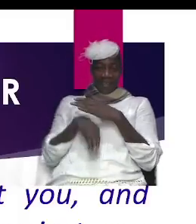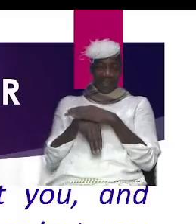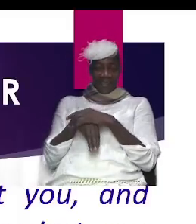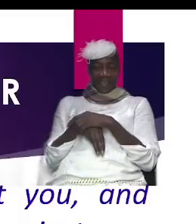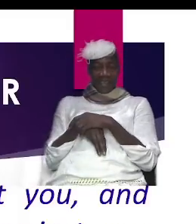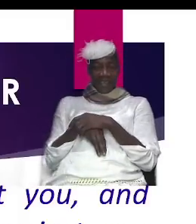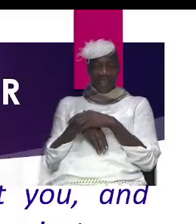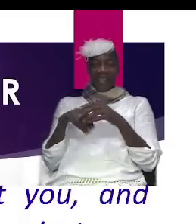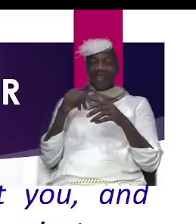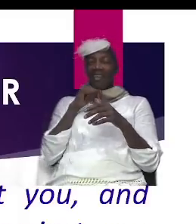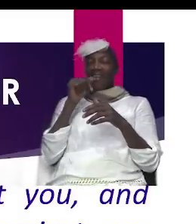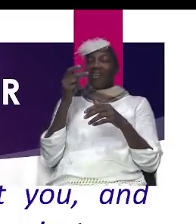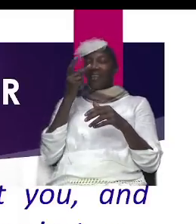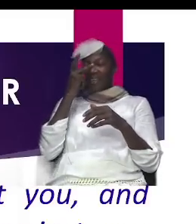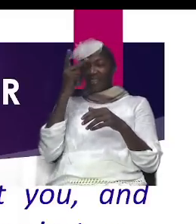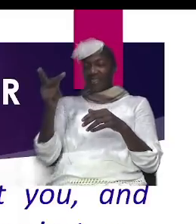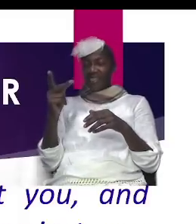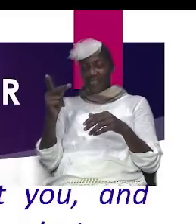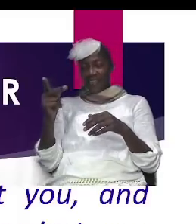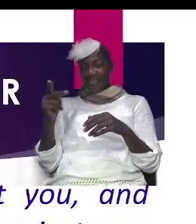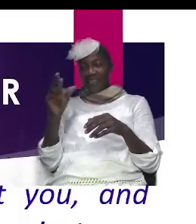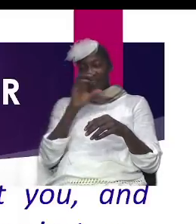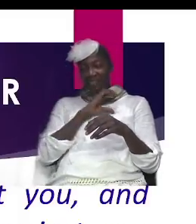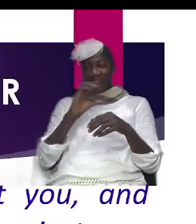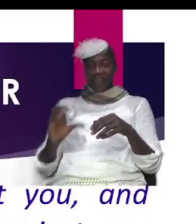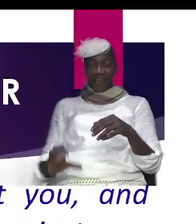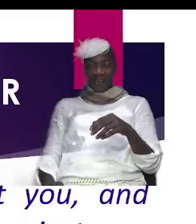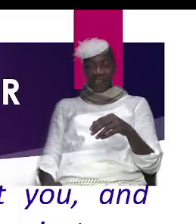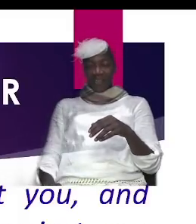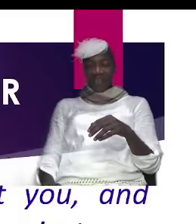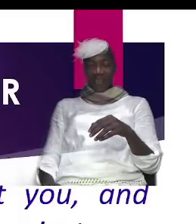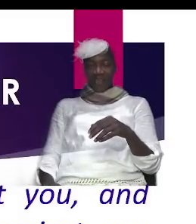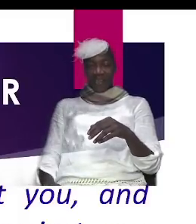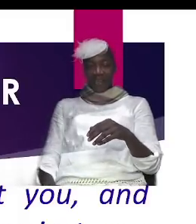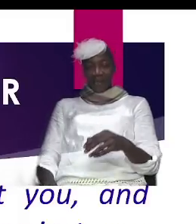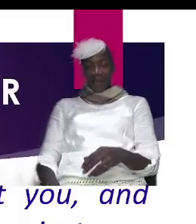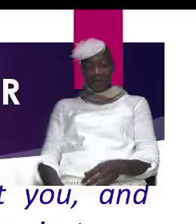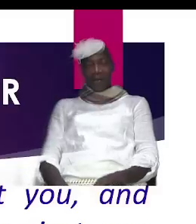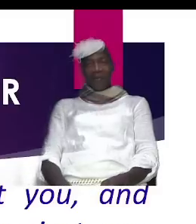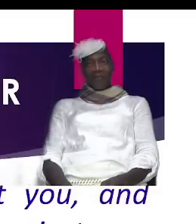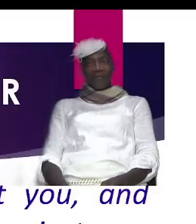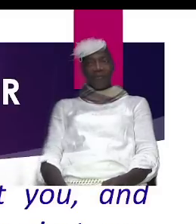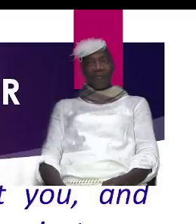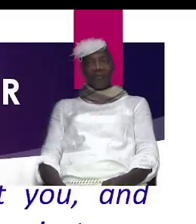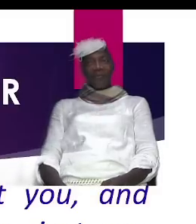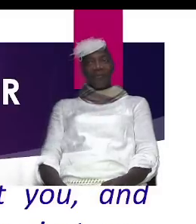were not seeing me as a Christian. And it was, I really felt bad because I was called a grease can